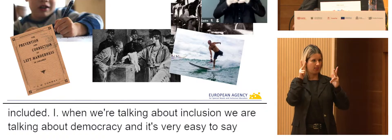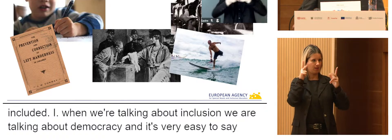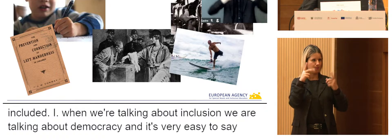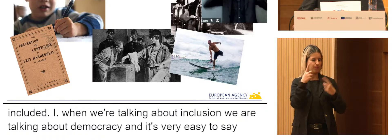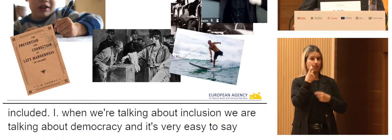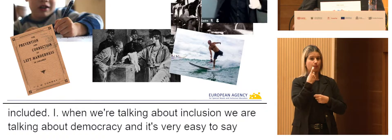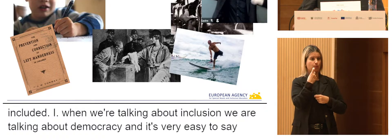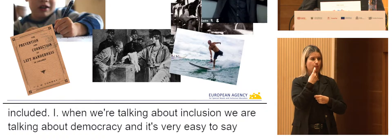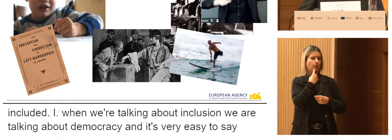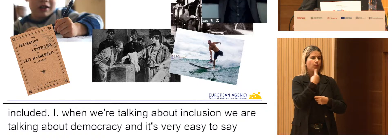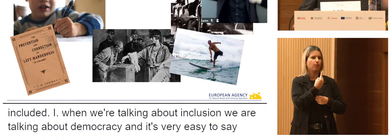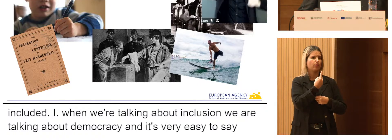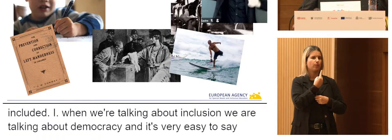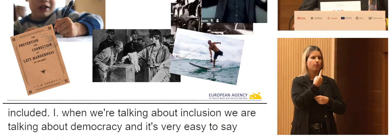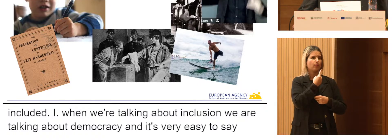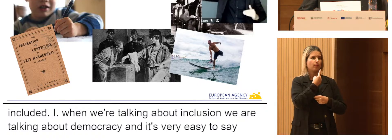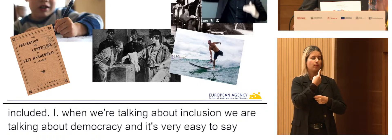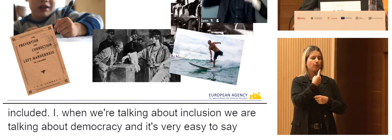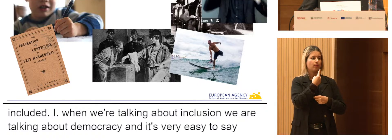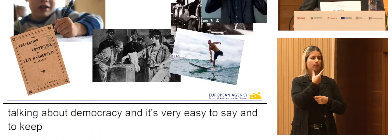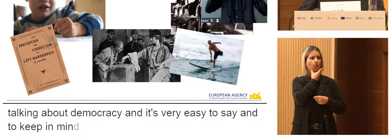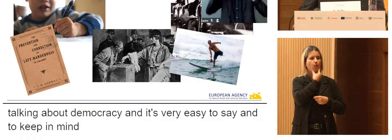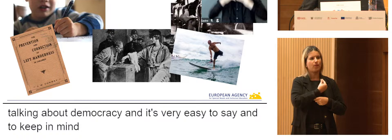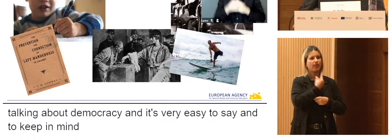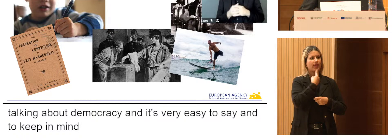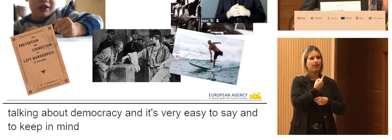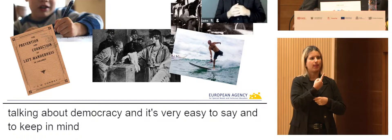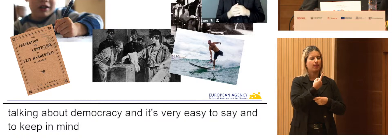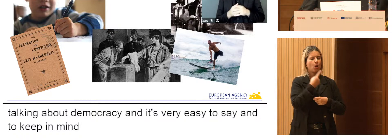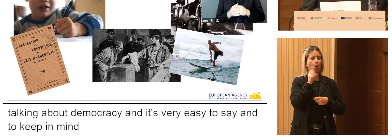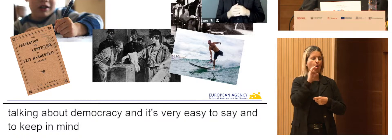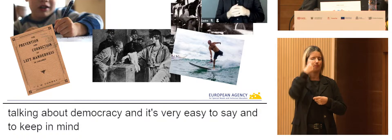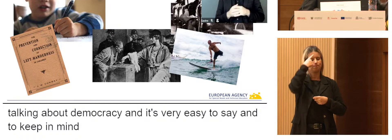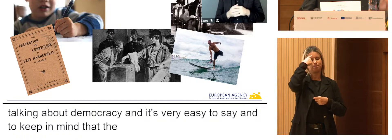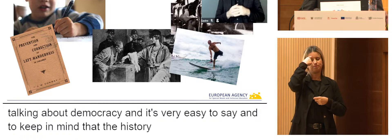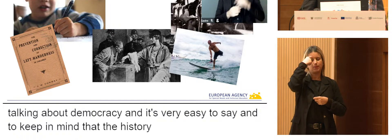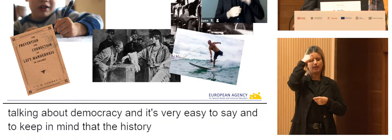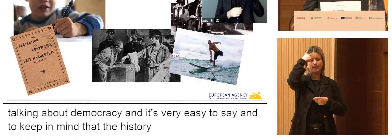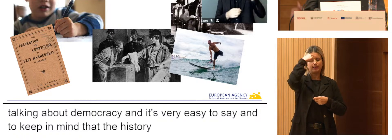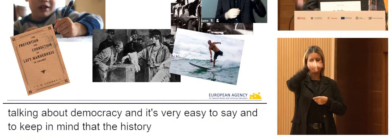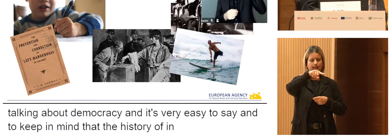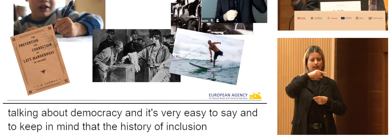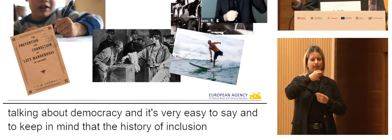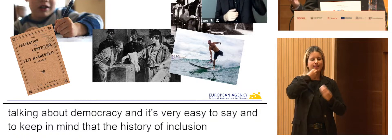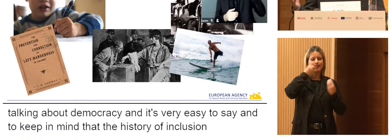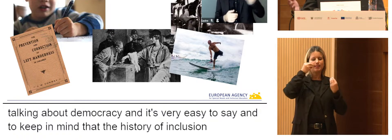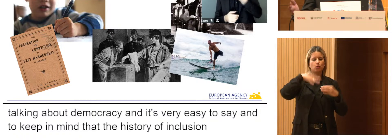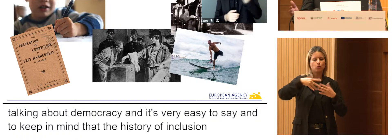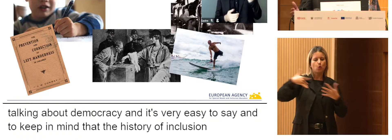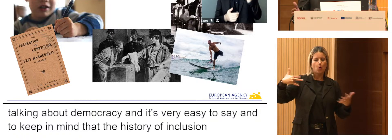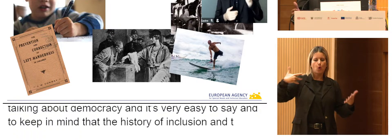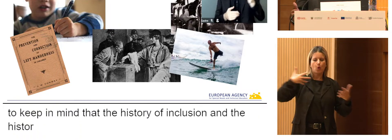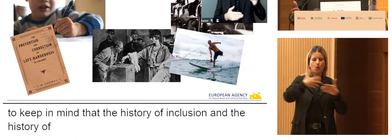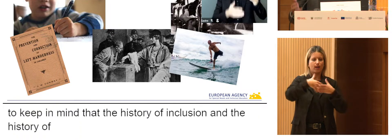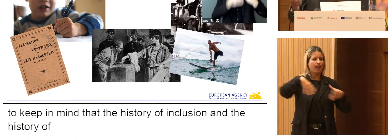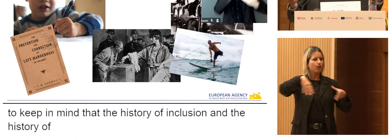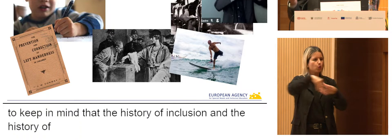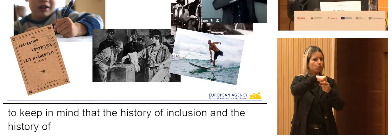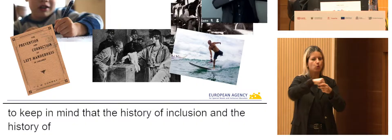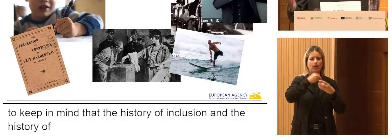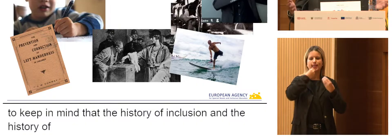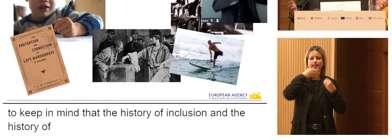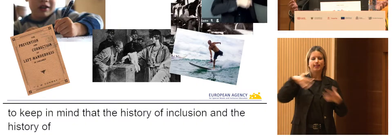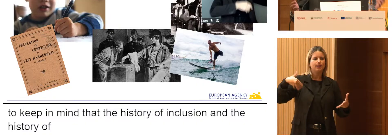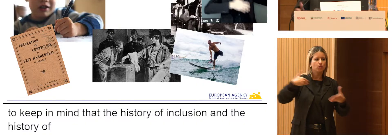and to keep in mind that the history of inclusion and the history of democracy